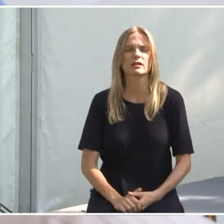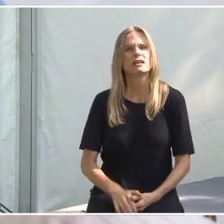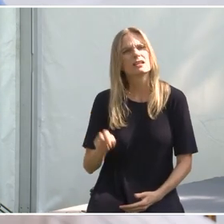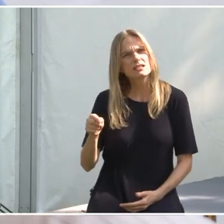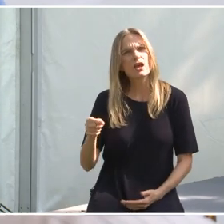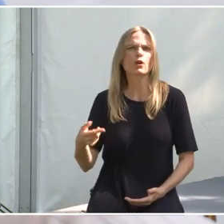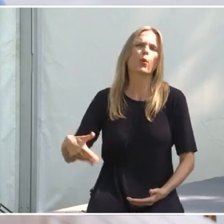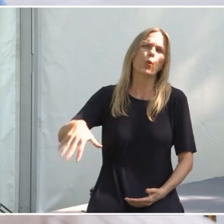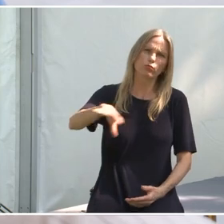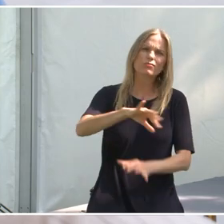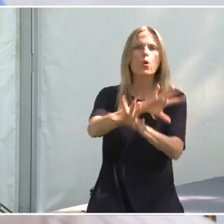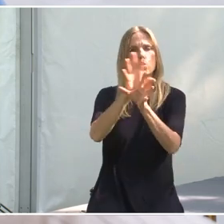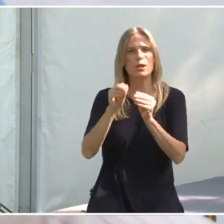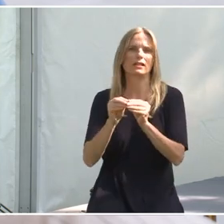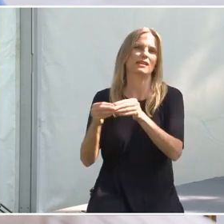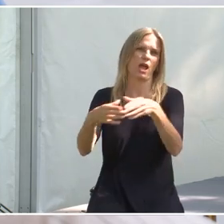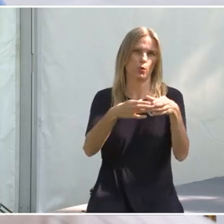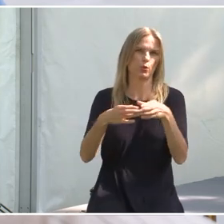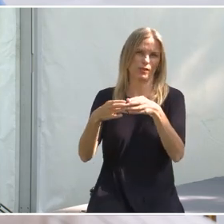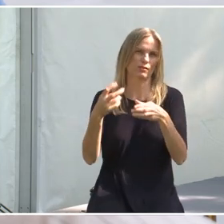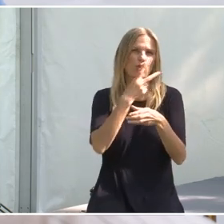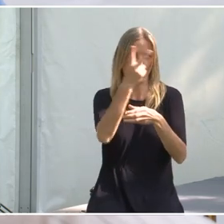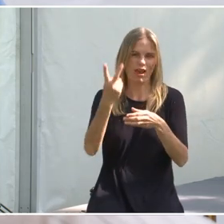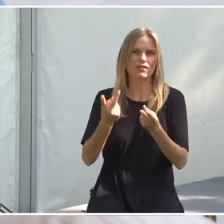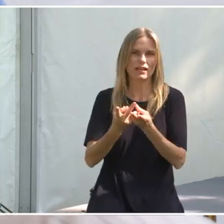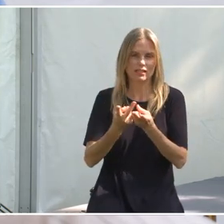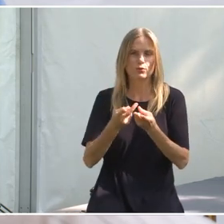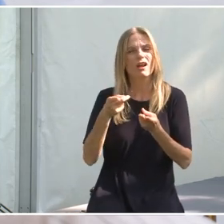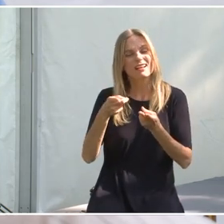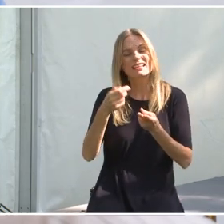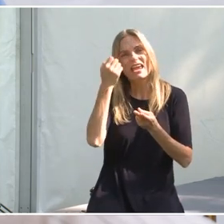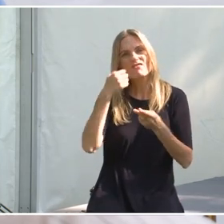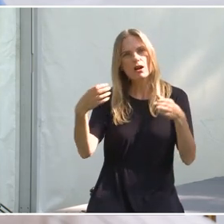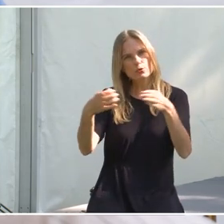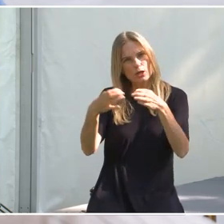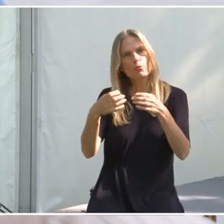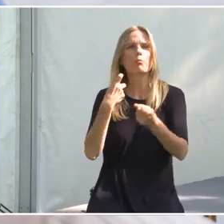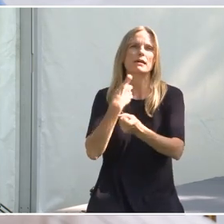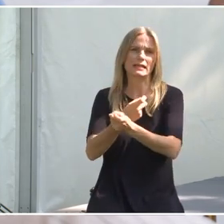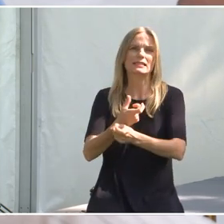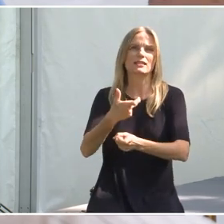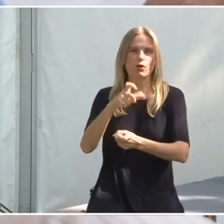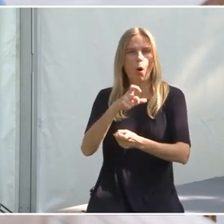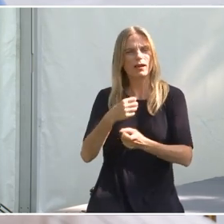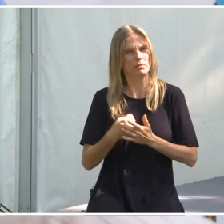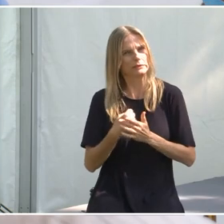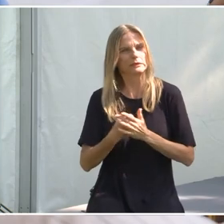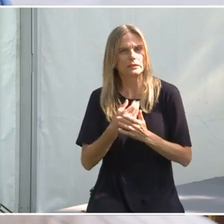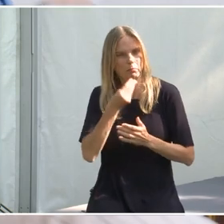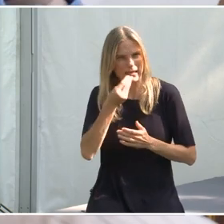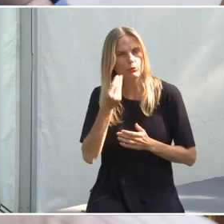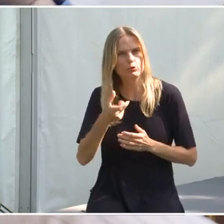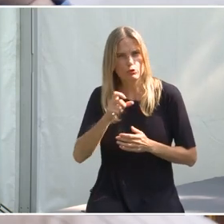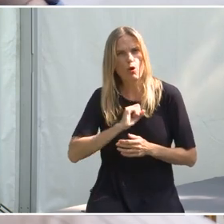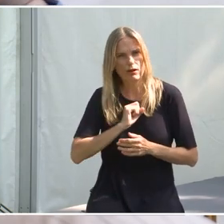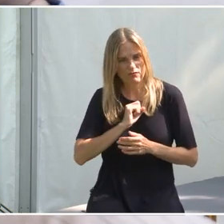So it's the population that has the most challenges and is the most at risk of depression and actually gets the least mental